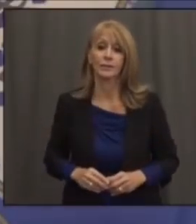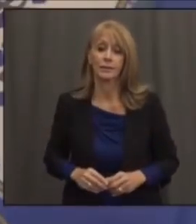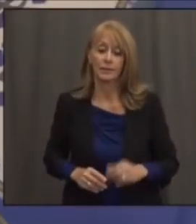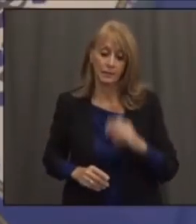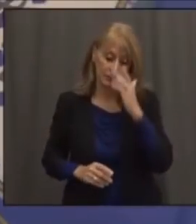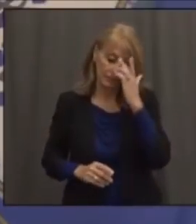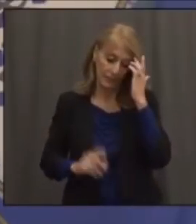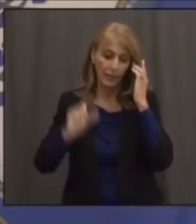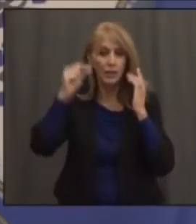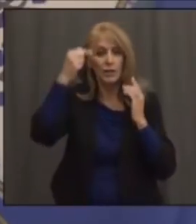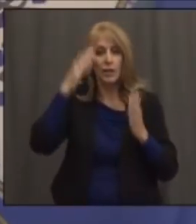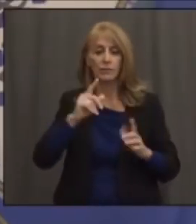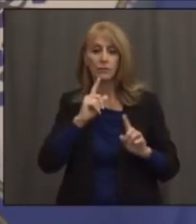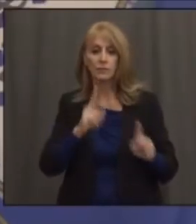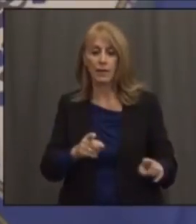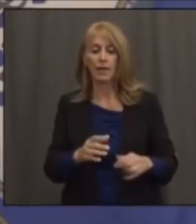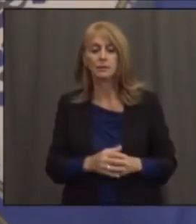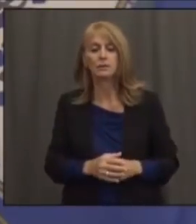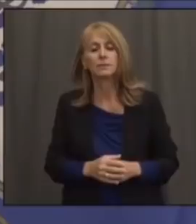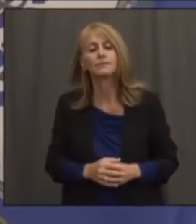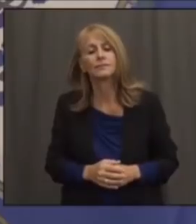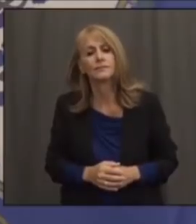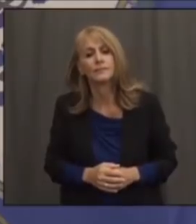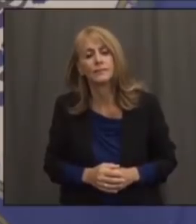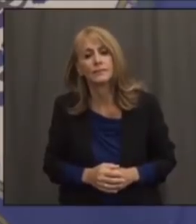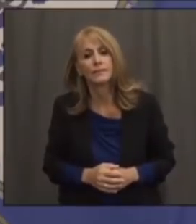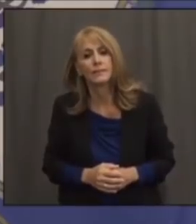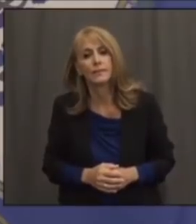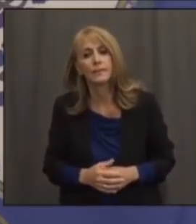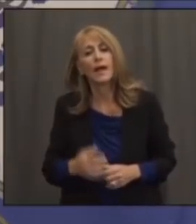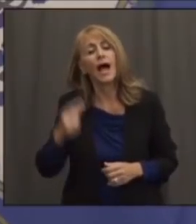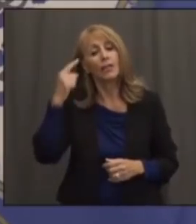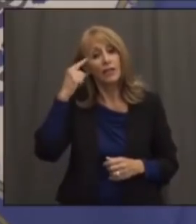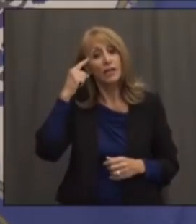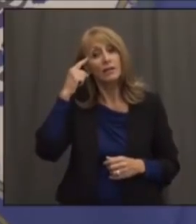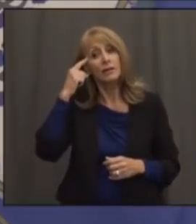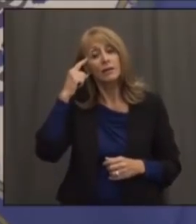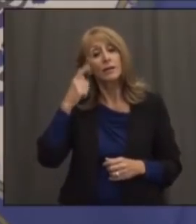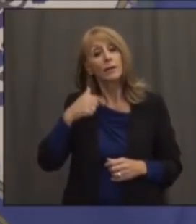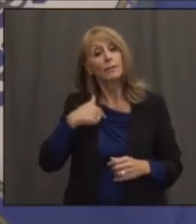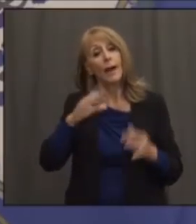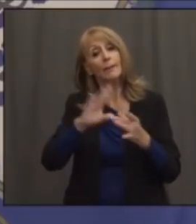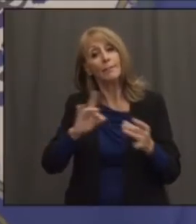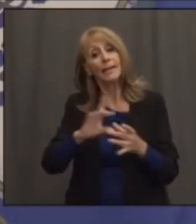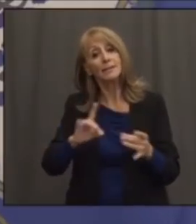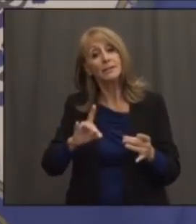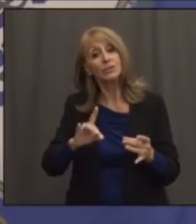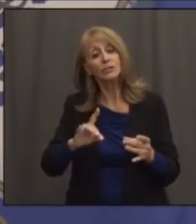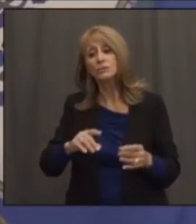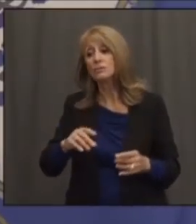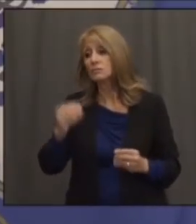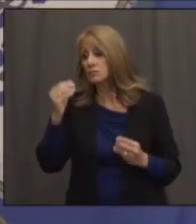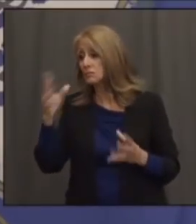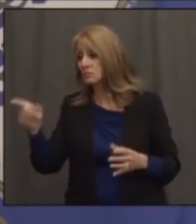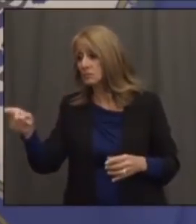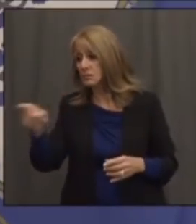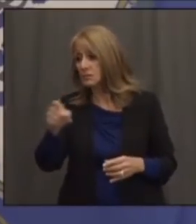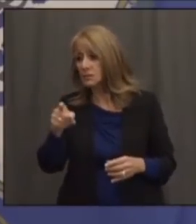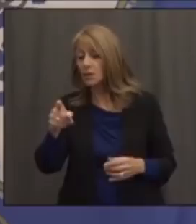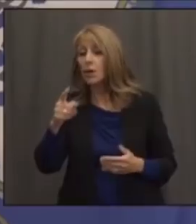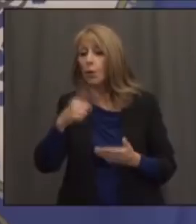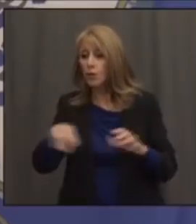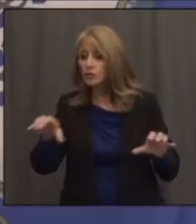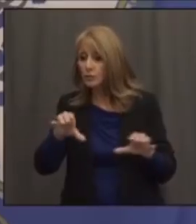I think there's signals to residents that what you've been doing has worked, that the masks worked and no longer